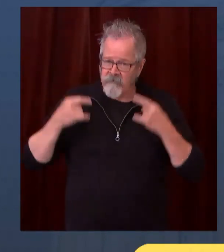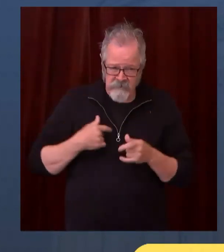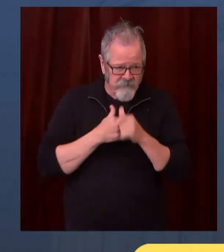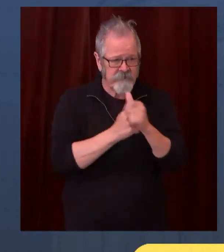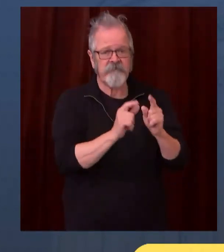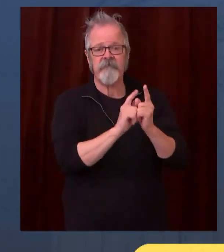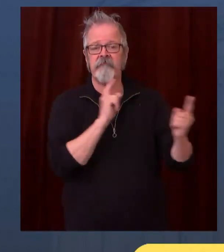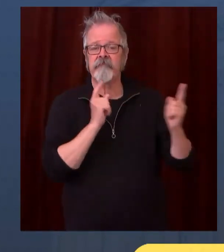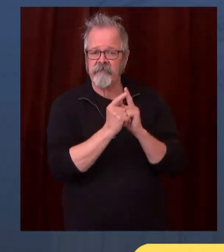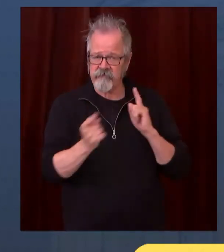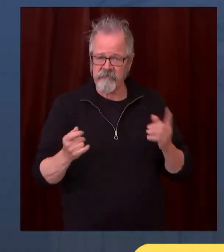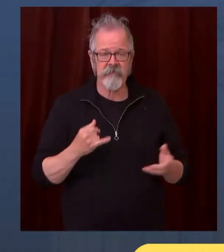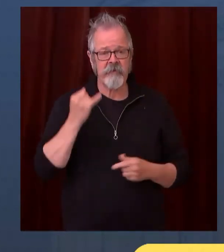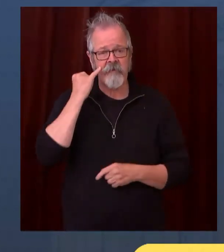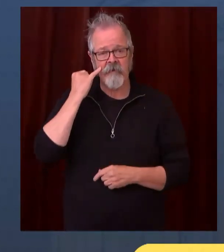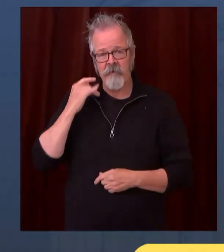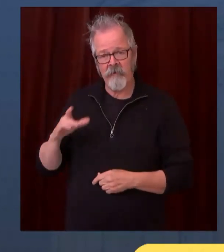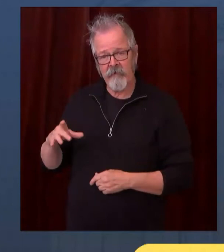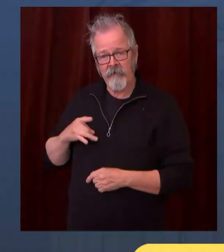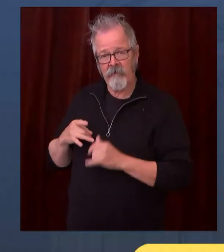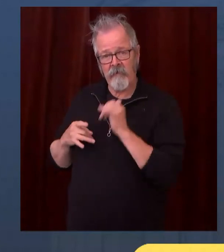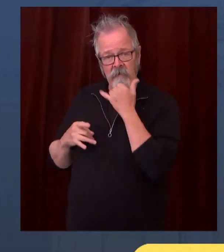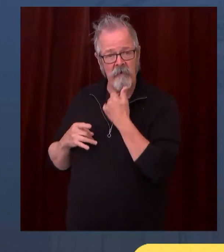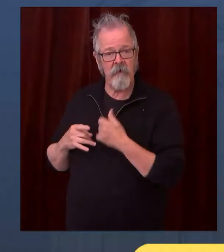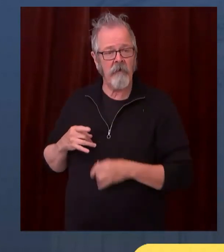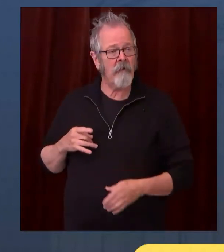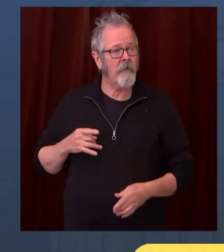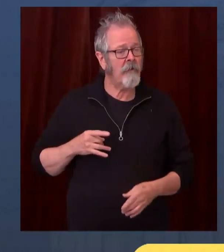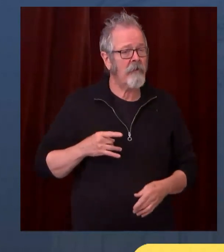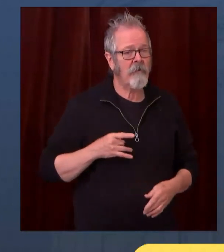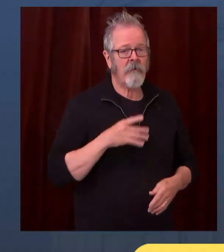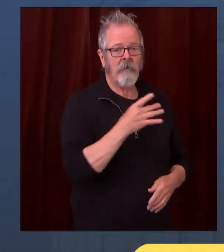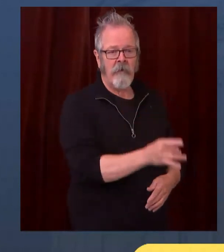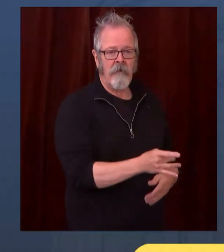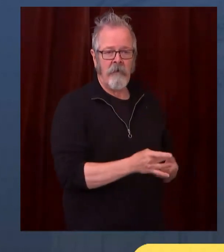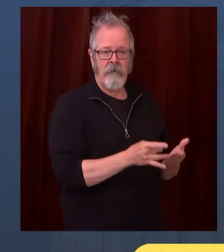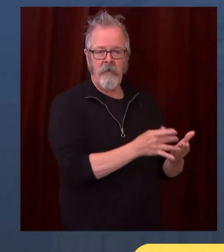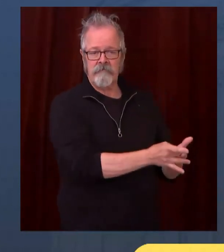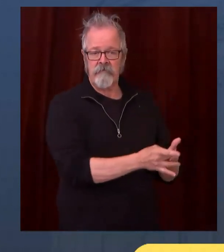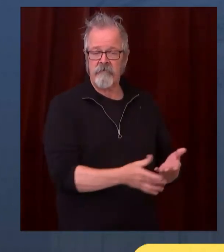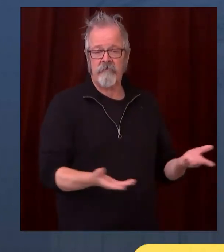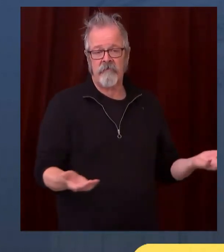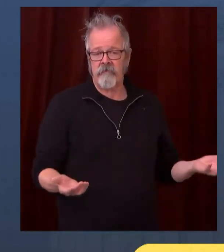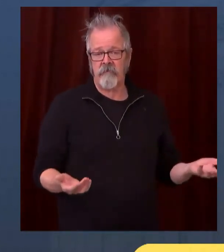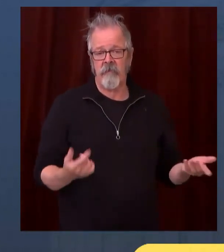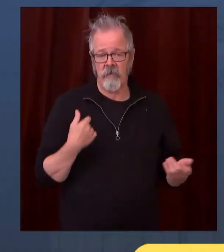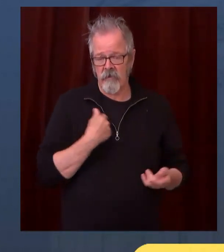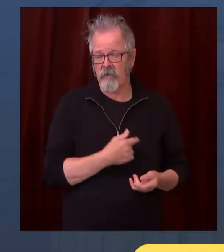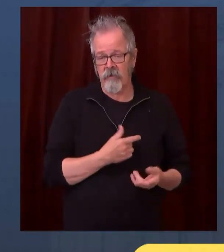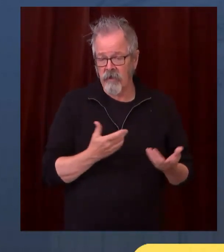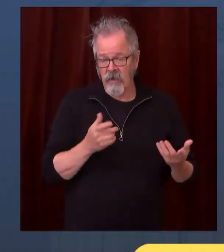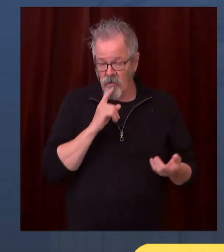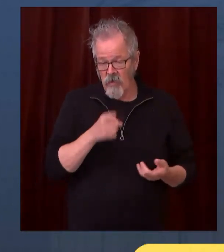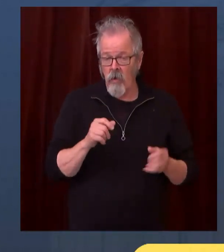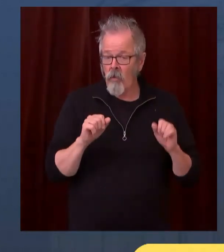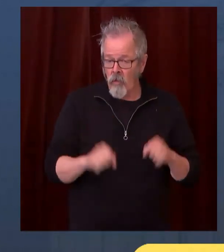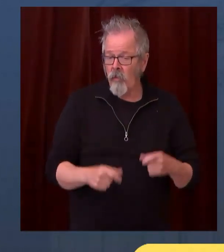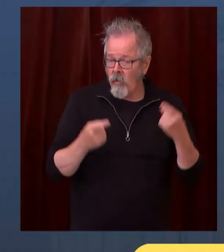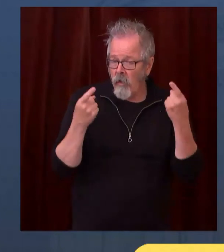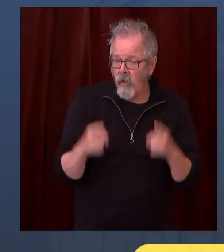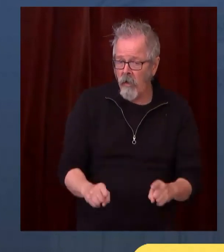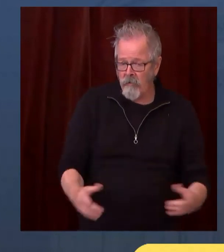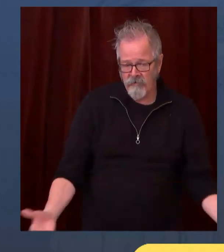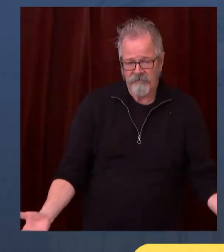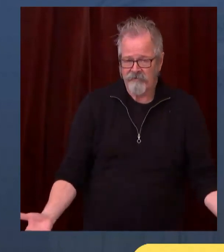bubbles, that's a risk, but we've minimized it as much as humanly possible. Next question comes from Keith with Kama.